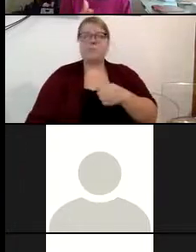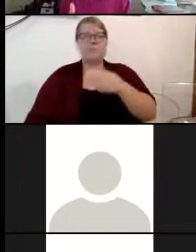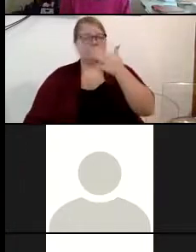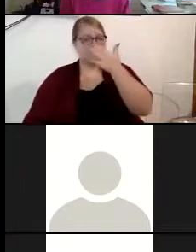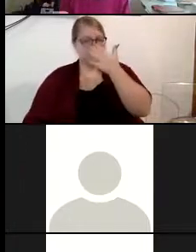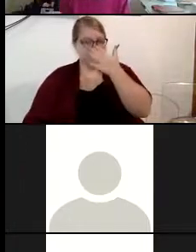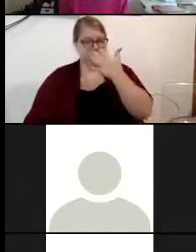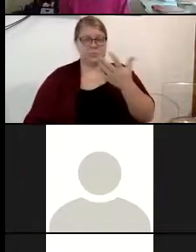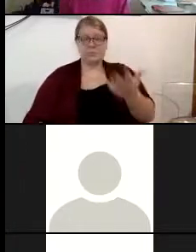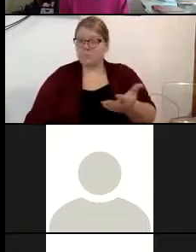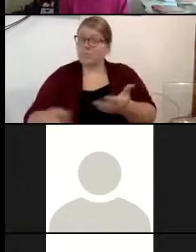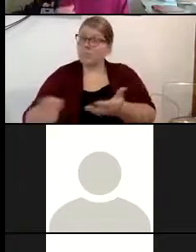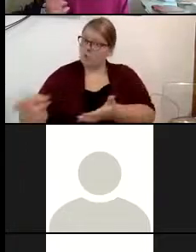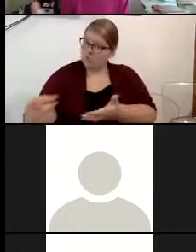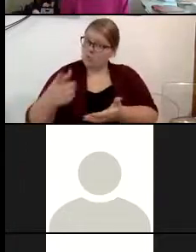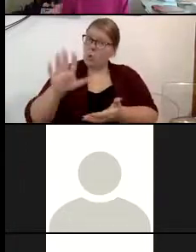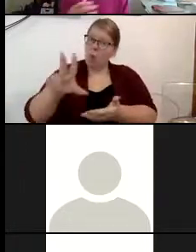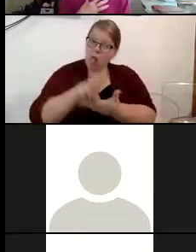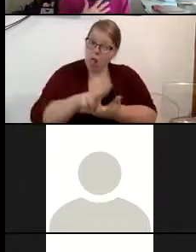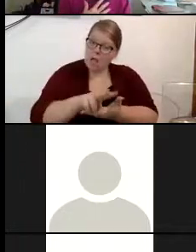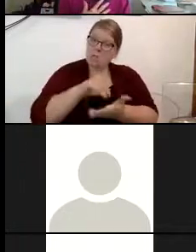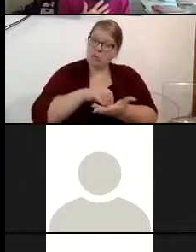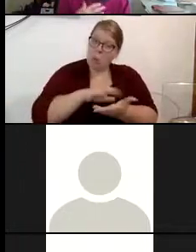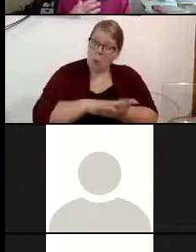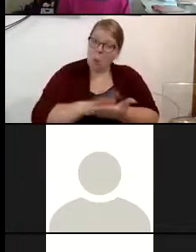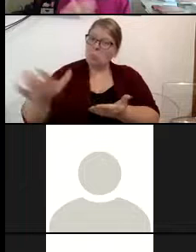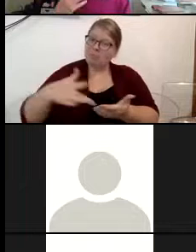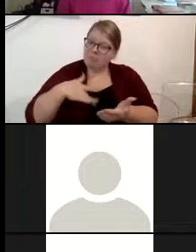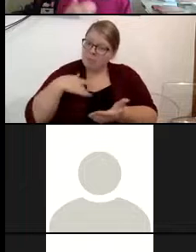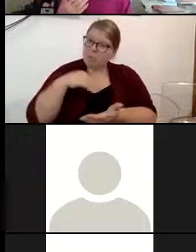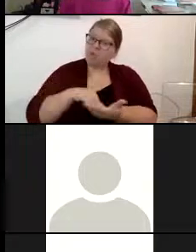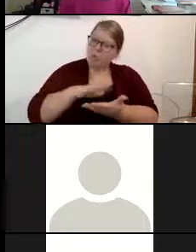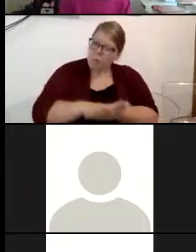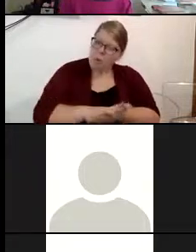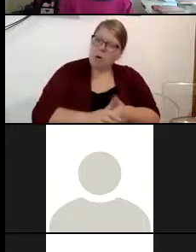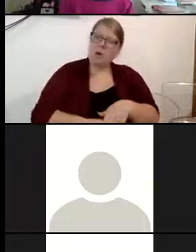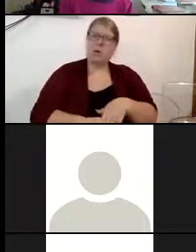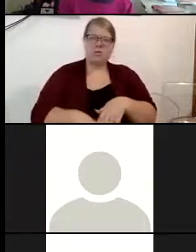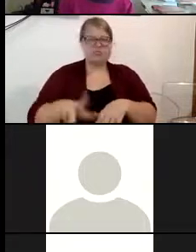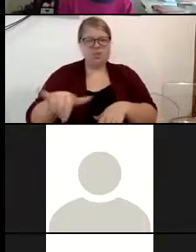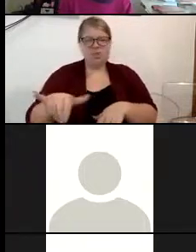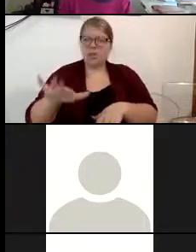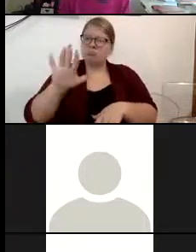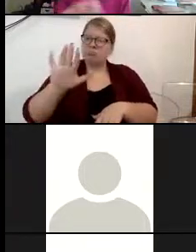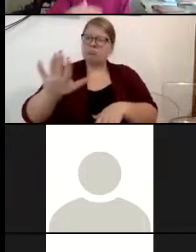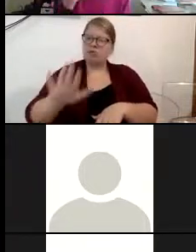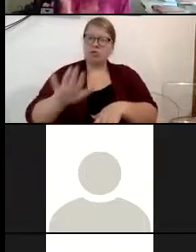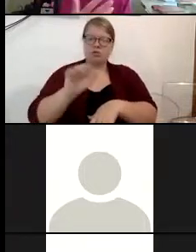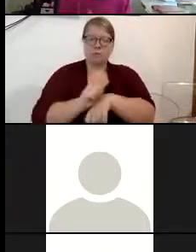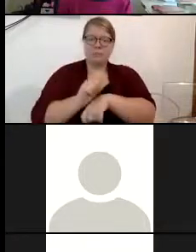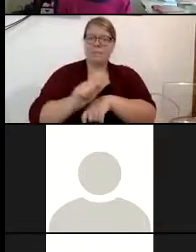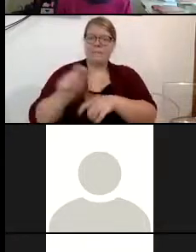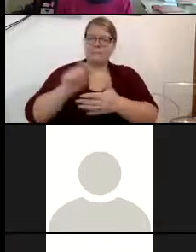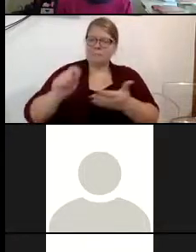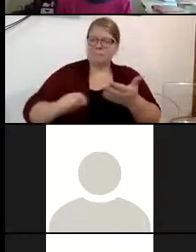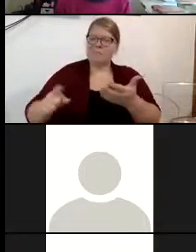You recorded your losses, you recorded your feelings. You really did a very thorough job. What do you